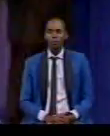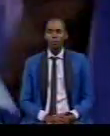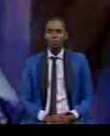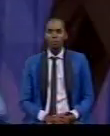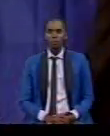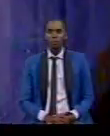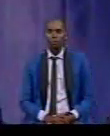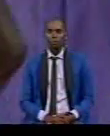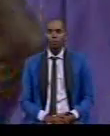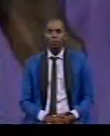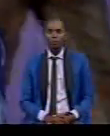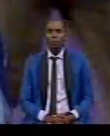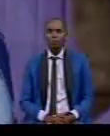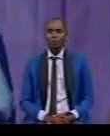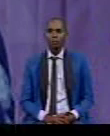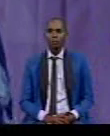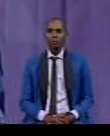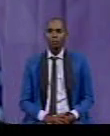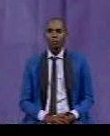Amen.